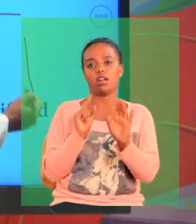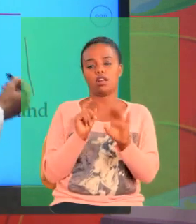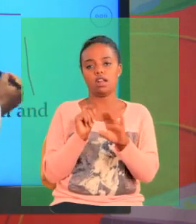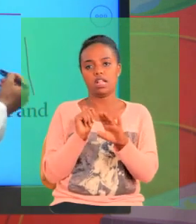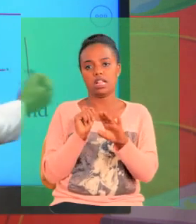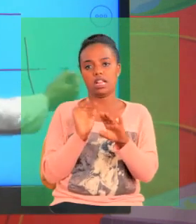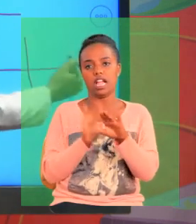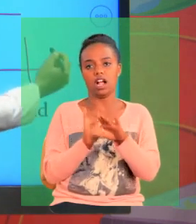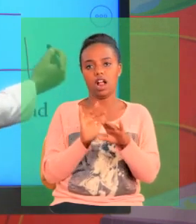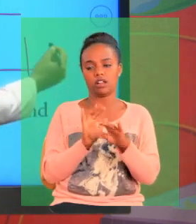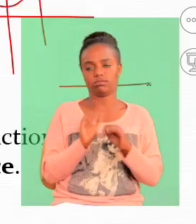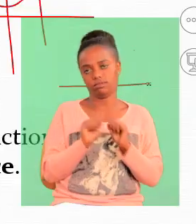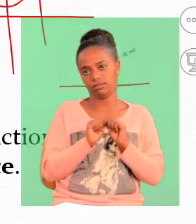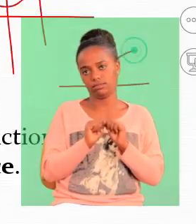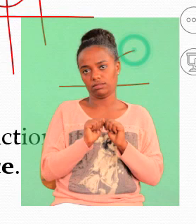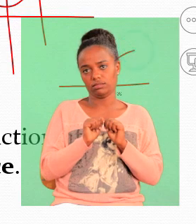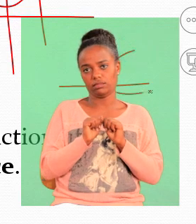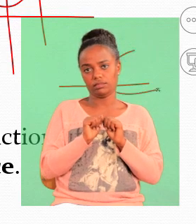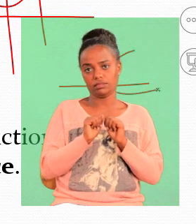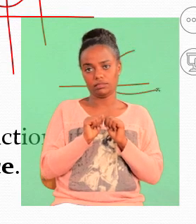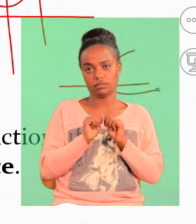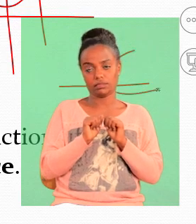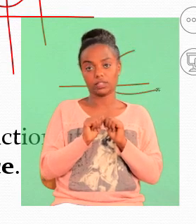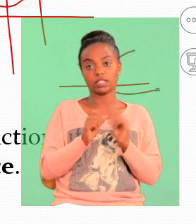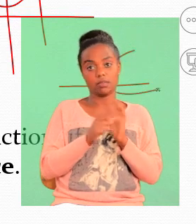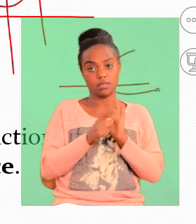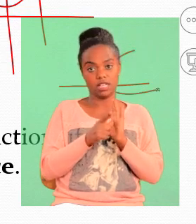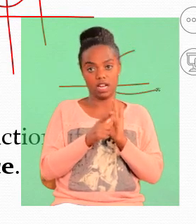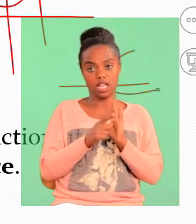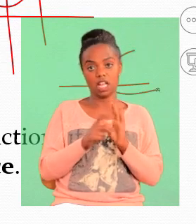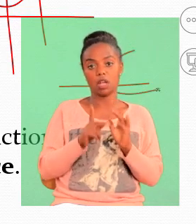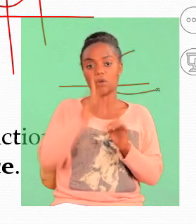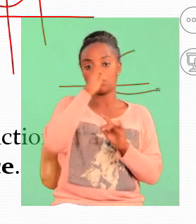one, assume this graph,